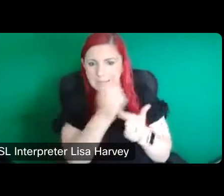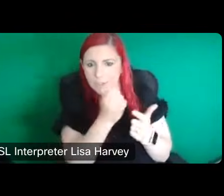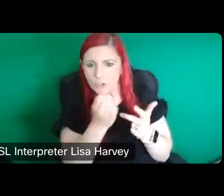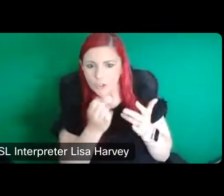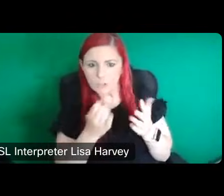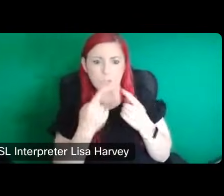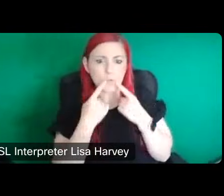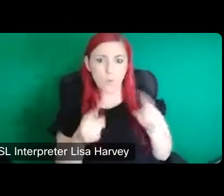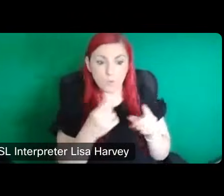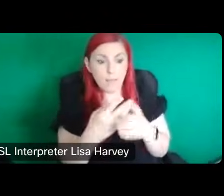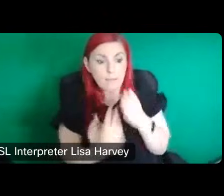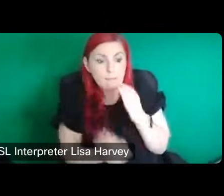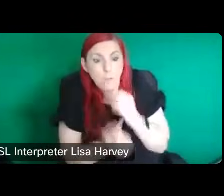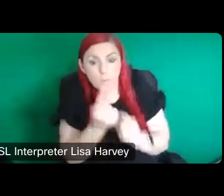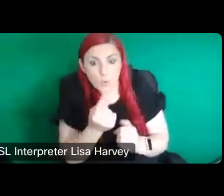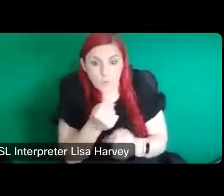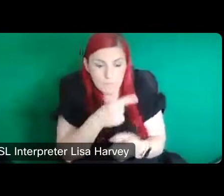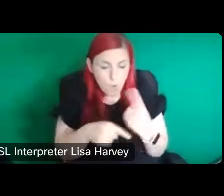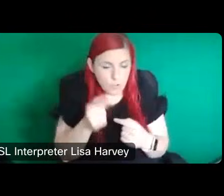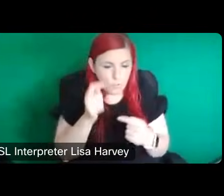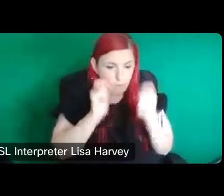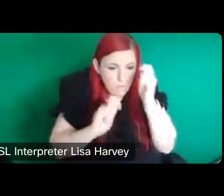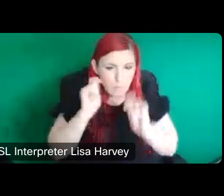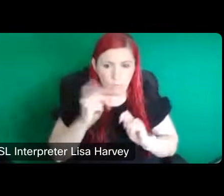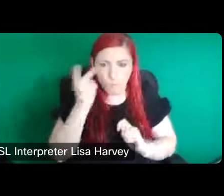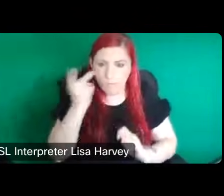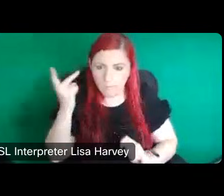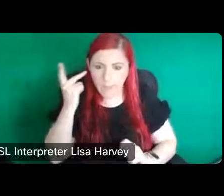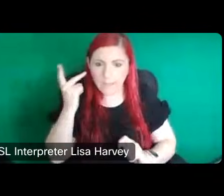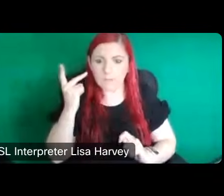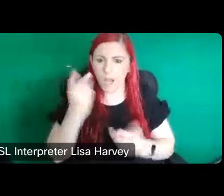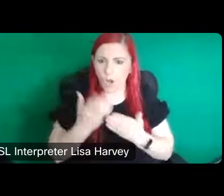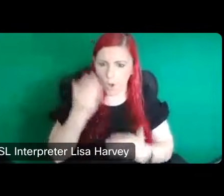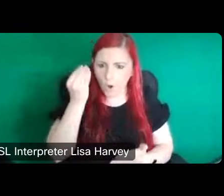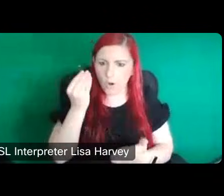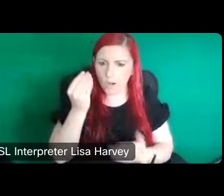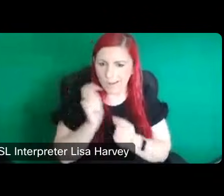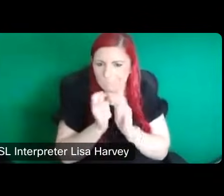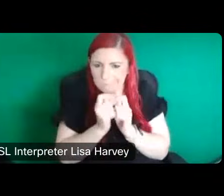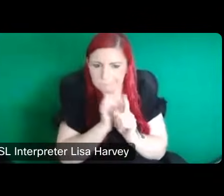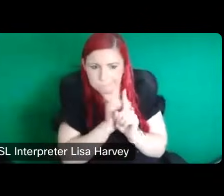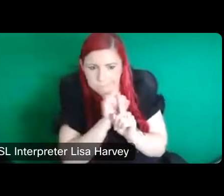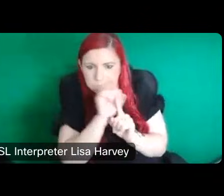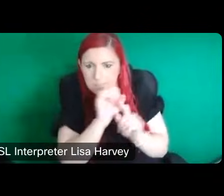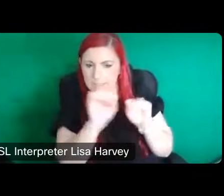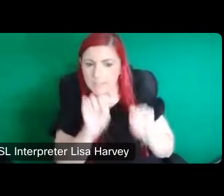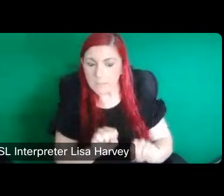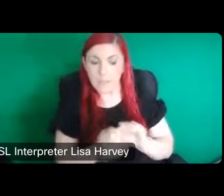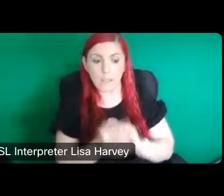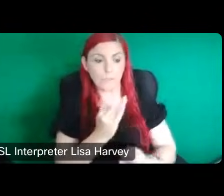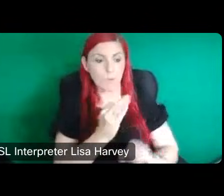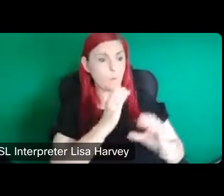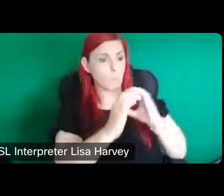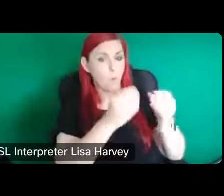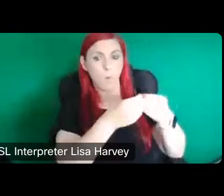an opportunity for reflection, for review, and for refinement. When we communicate openly with patients and their